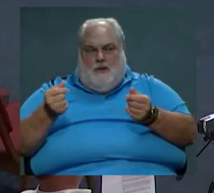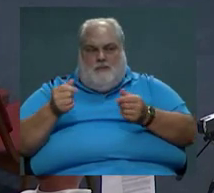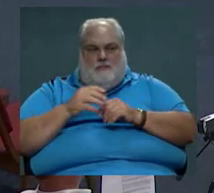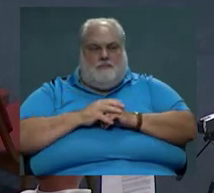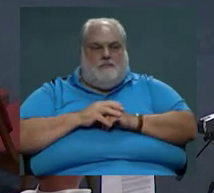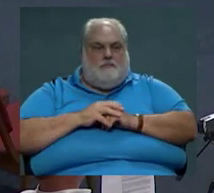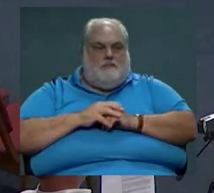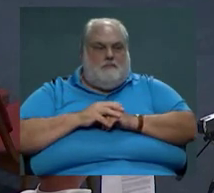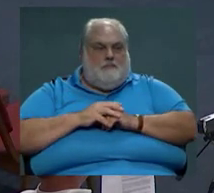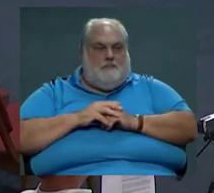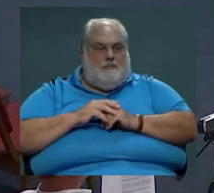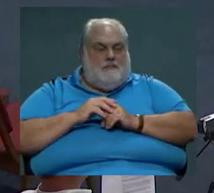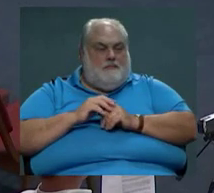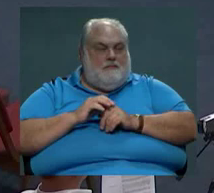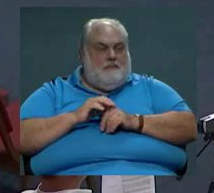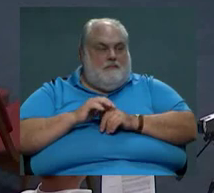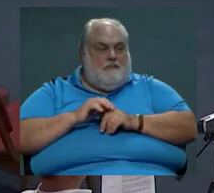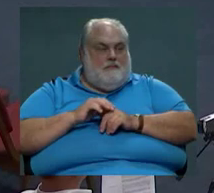Pardon?